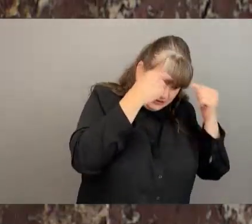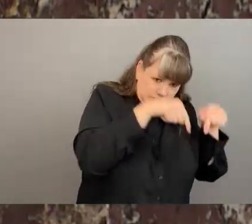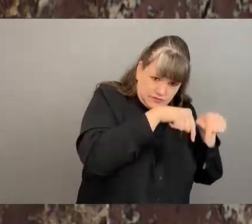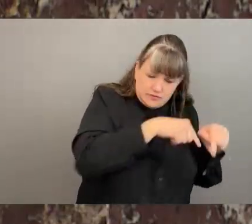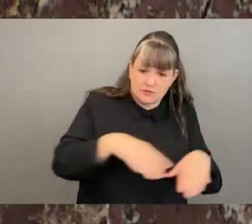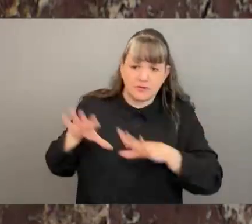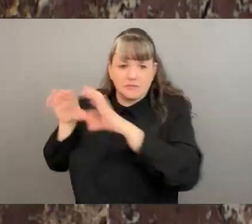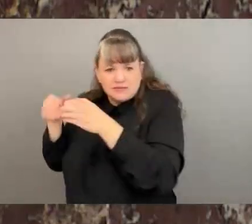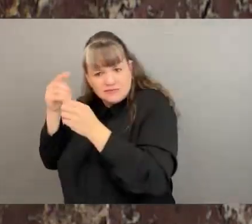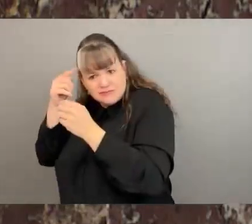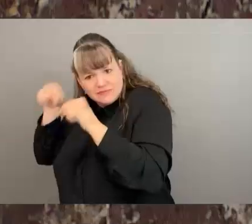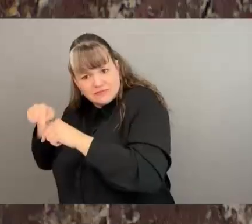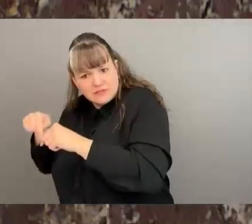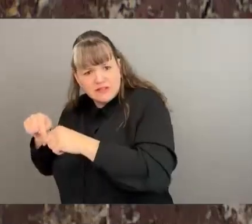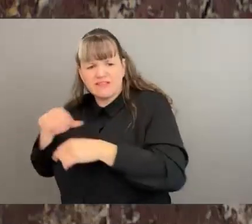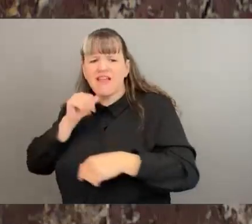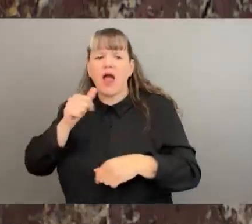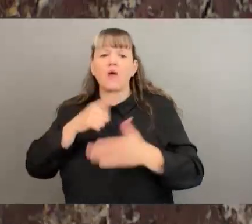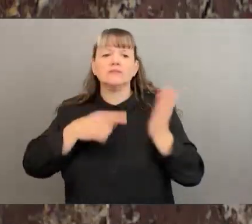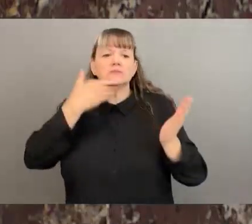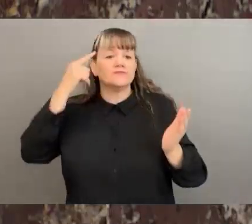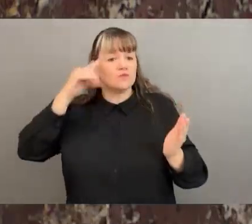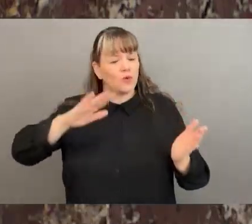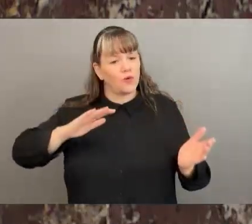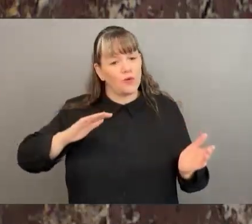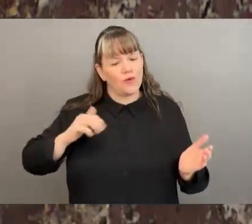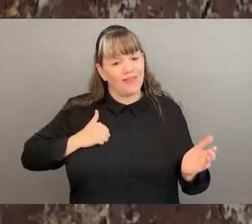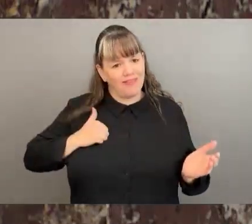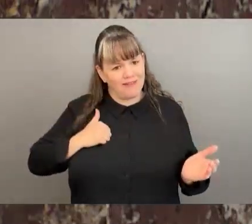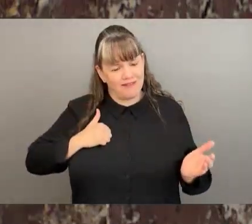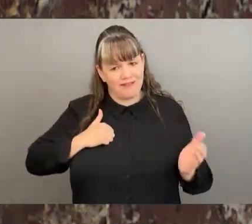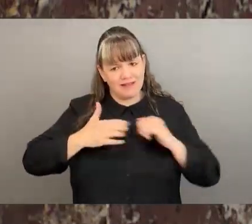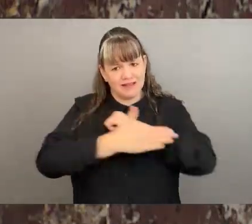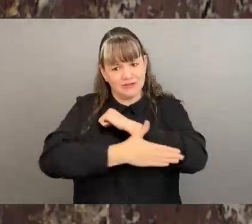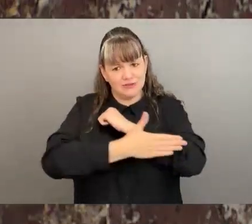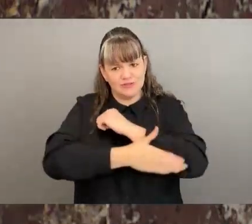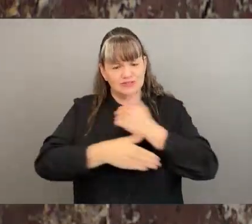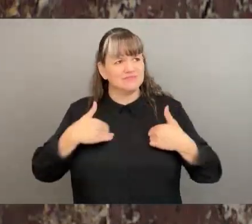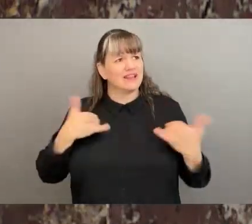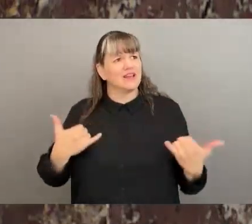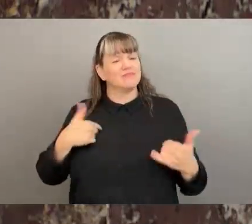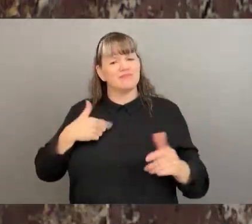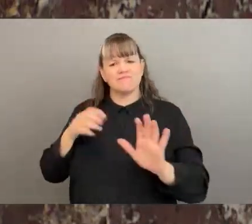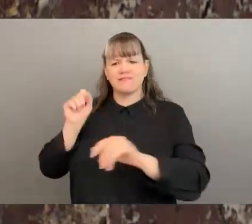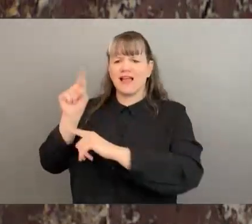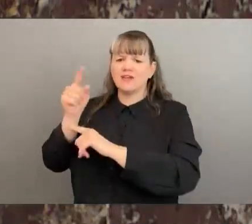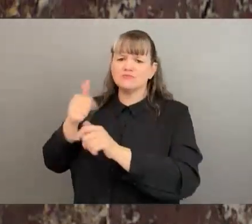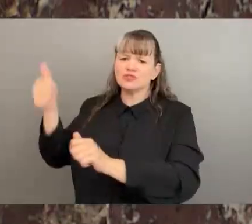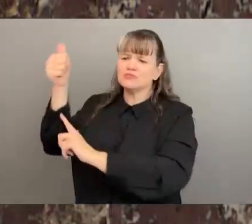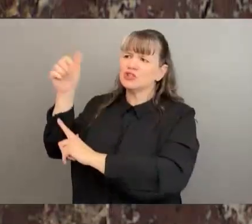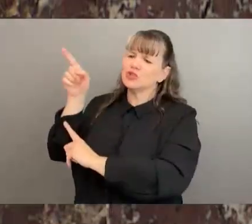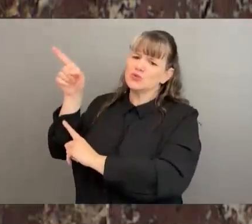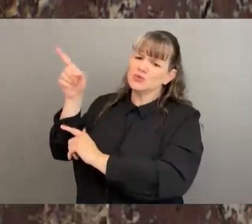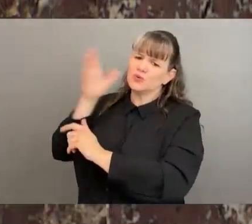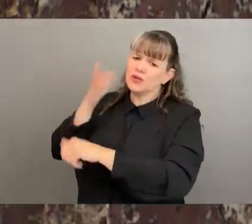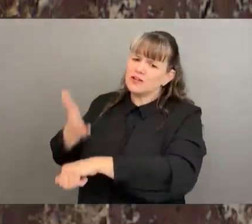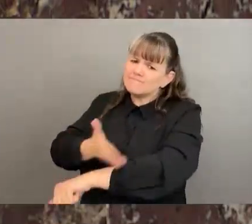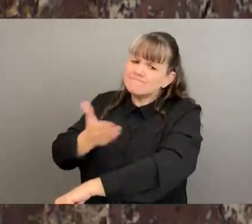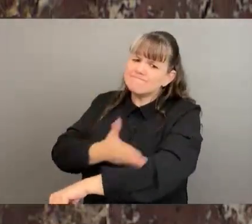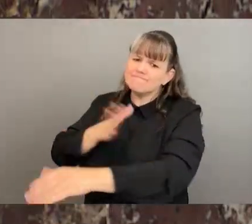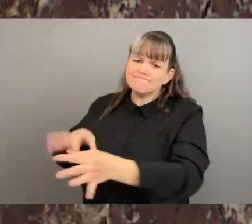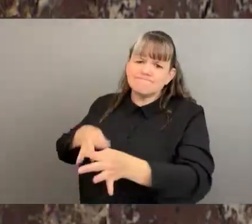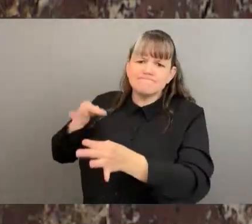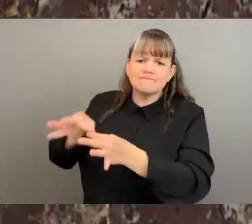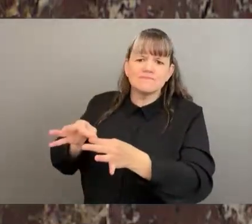to the Premier, how will you modernize the voting system in British Columbia to adequately honour each